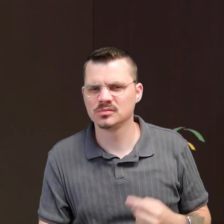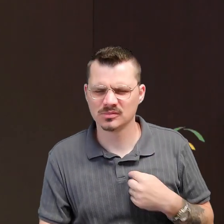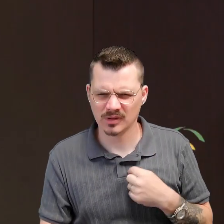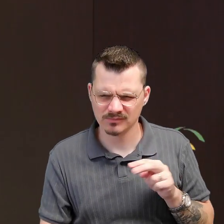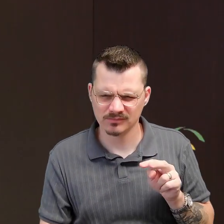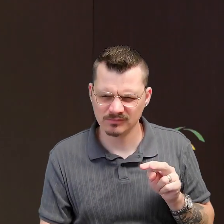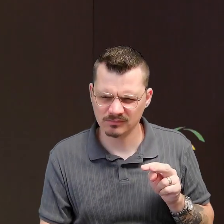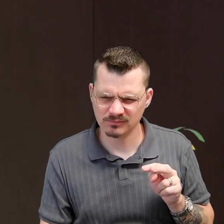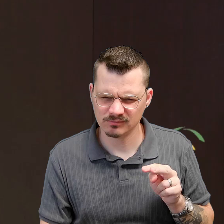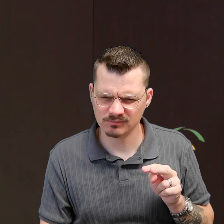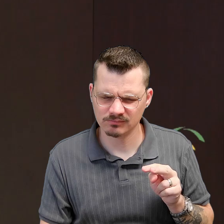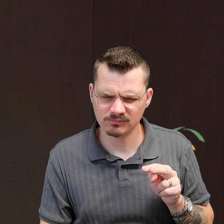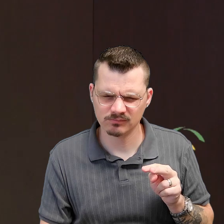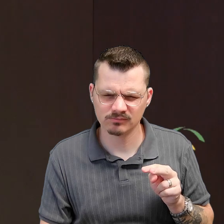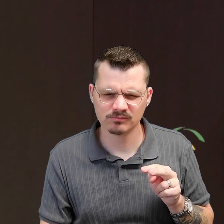And I said,